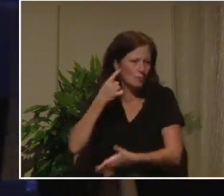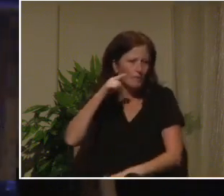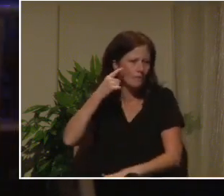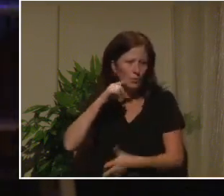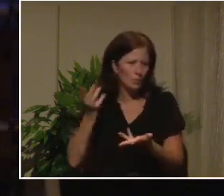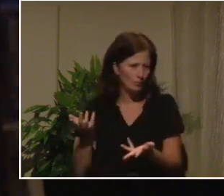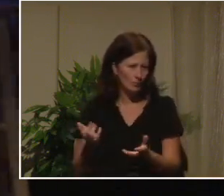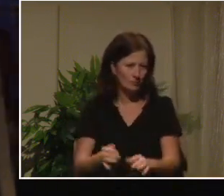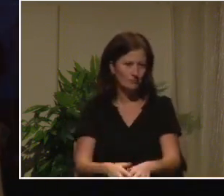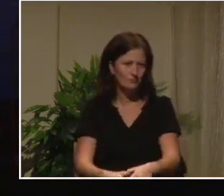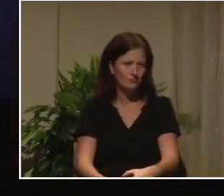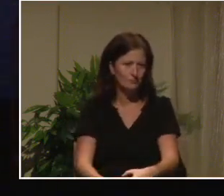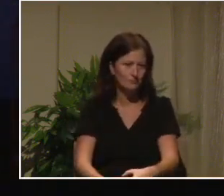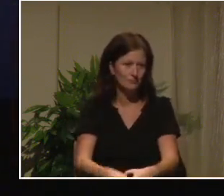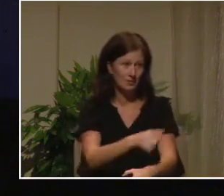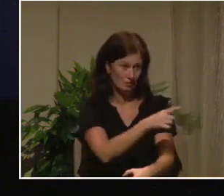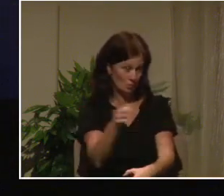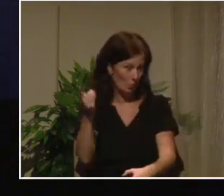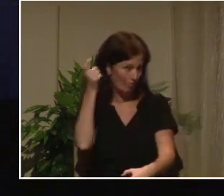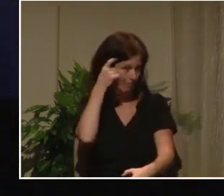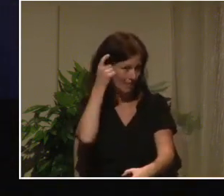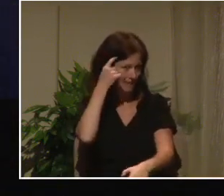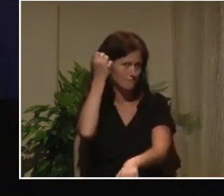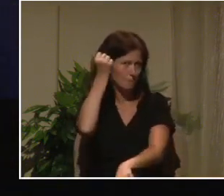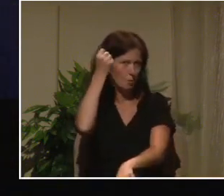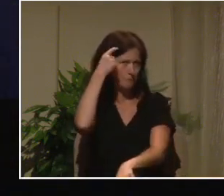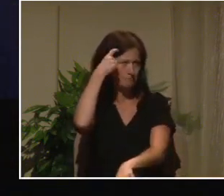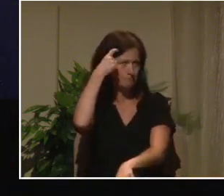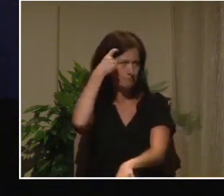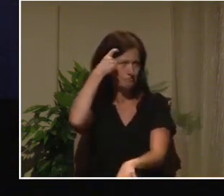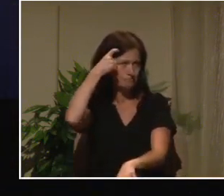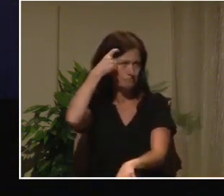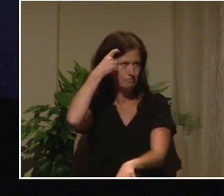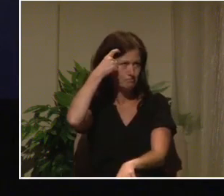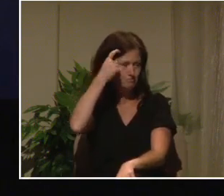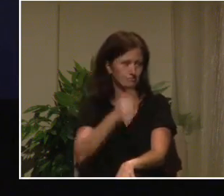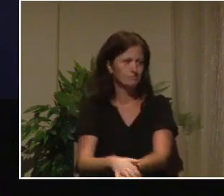your mind, what that thing is or what that cluster of things are?